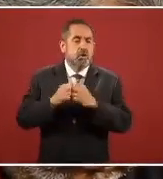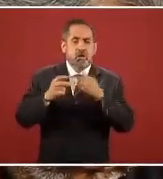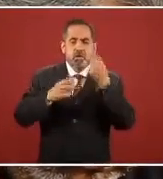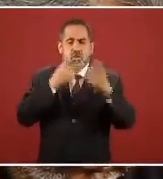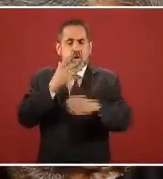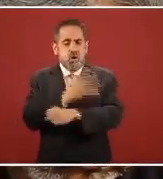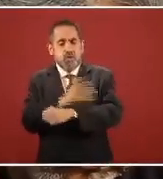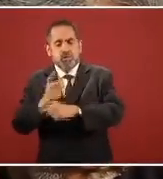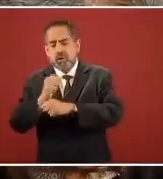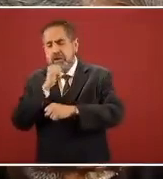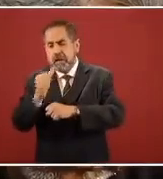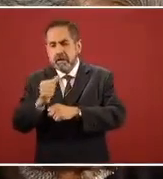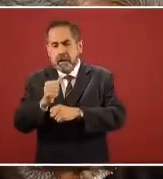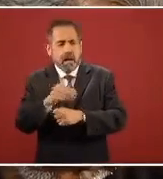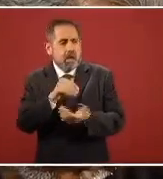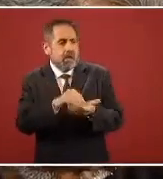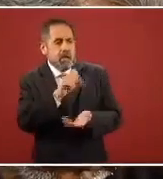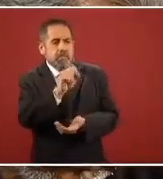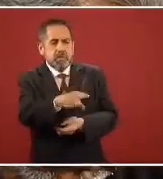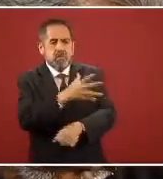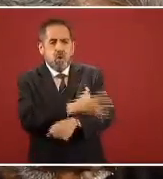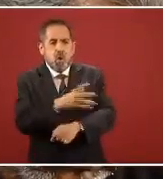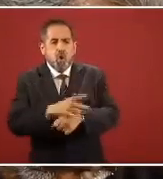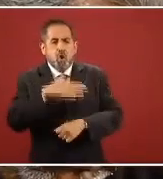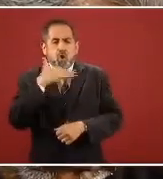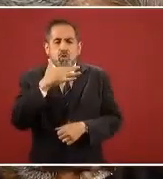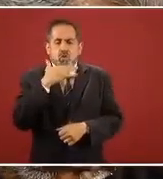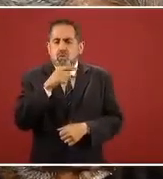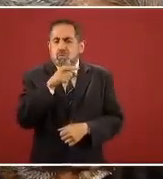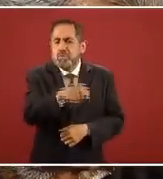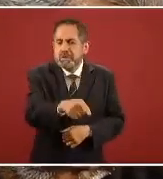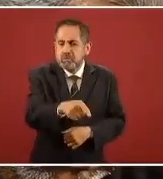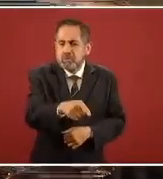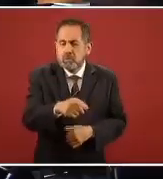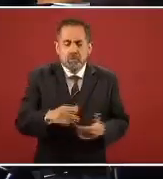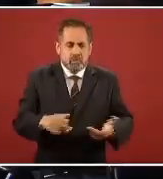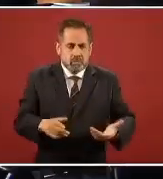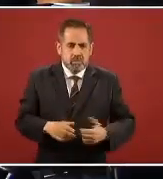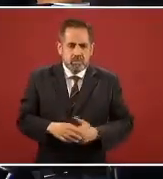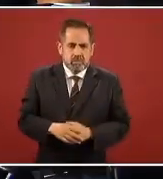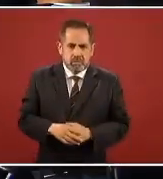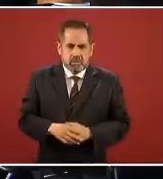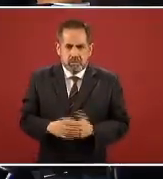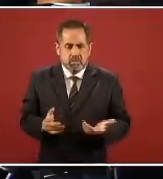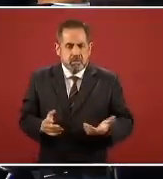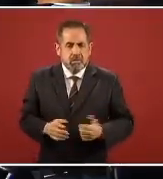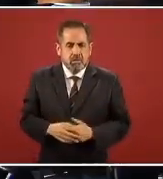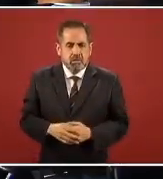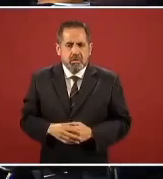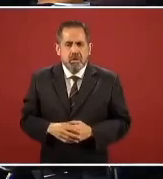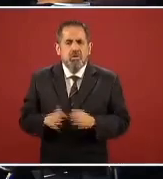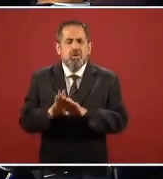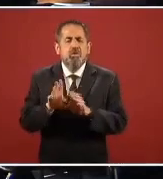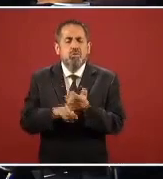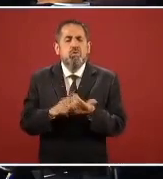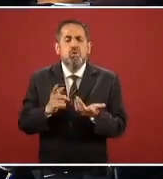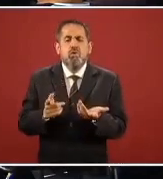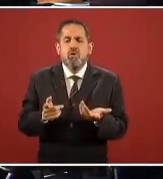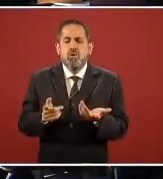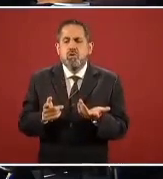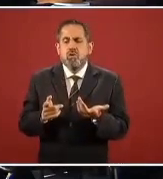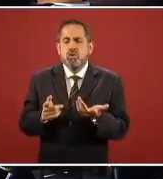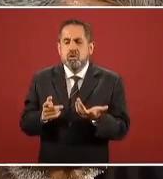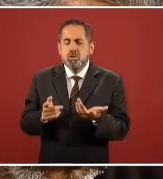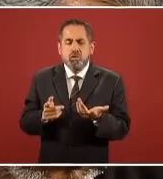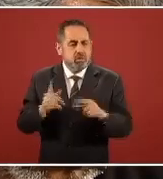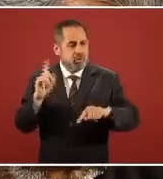de corrupción y no se está haciendo nada, pues okay, hay corrupción. O sea, ¿cómo puede usted